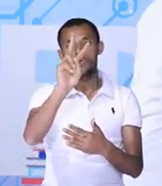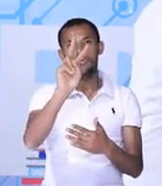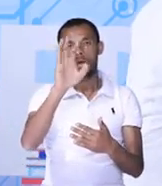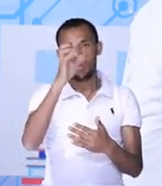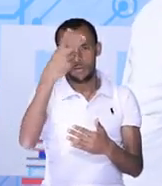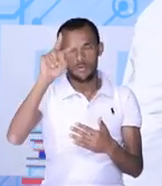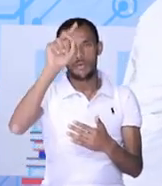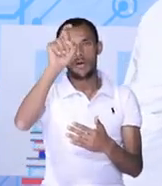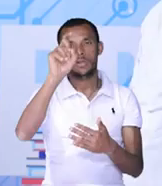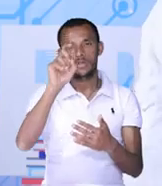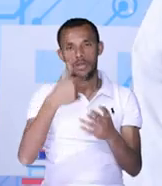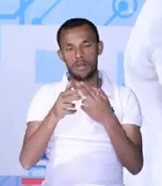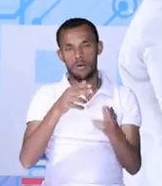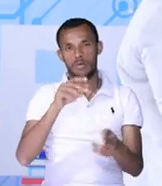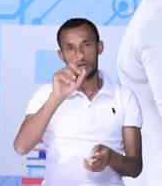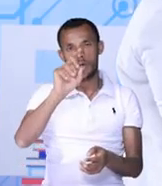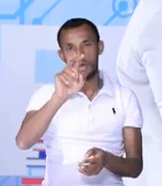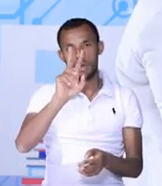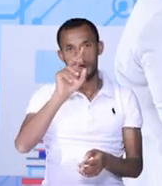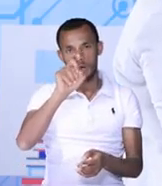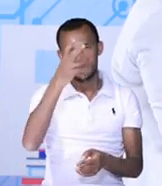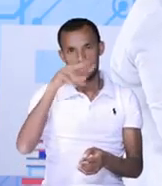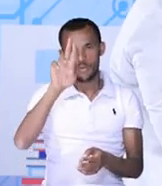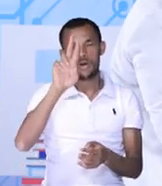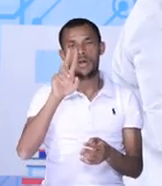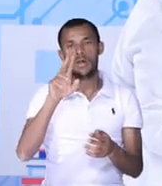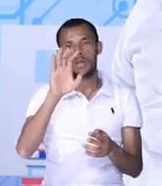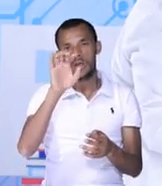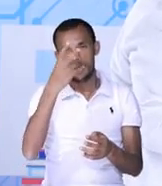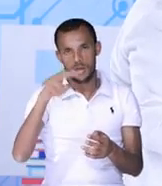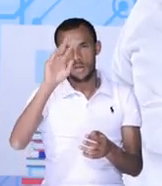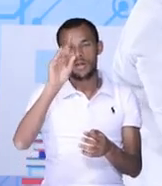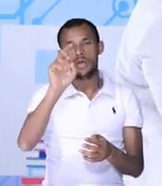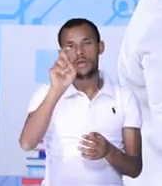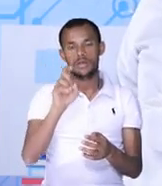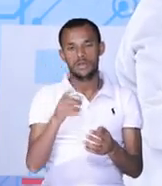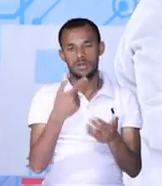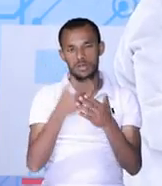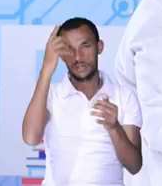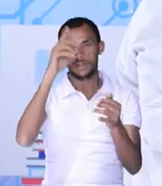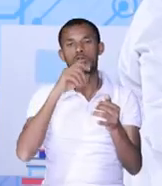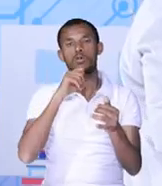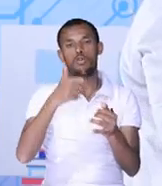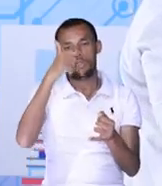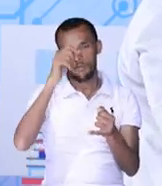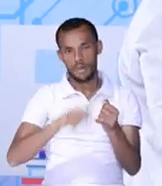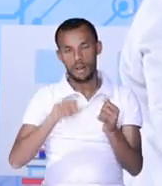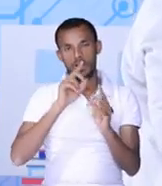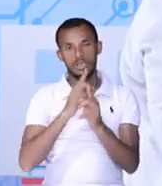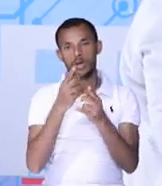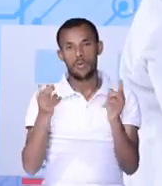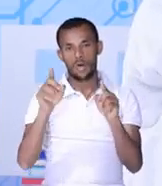to x times x squared over 2 dx. Look, this is not the final answer. When